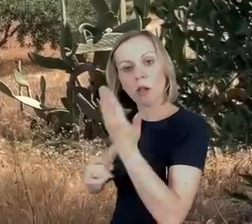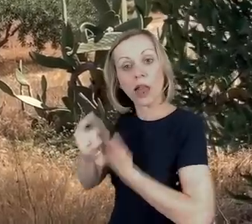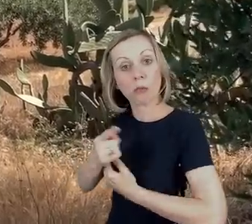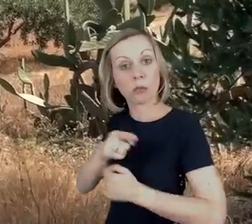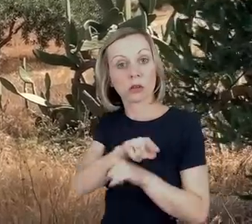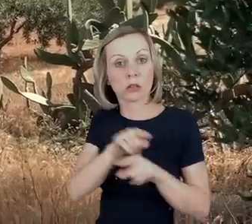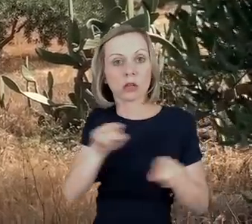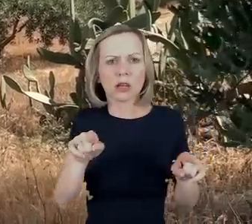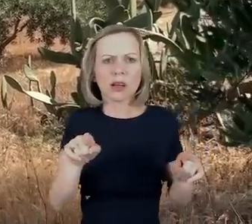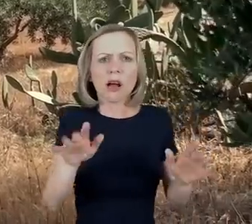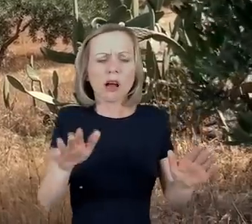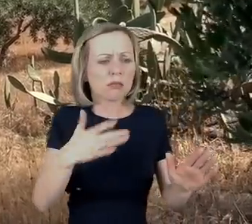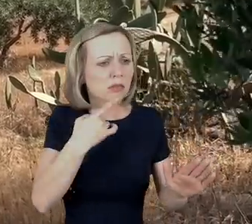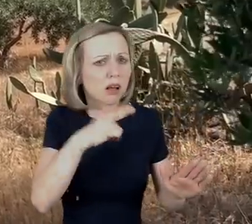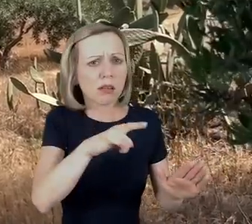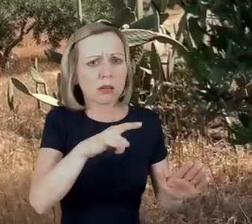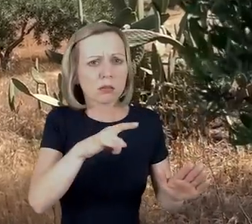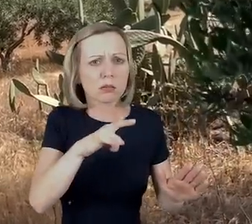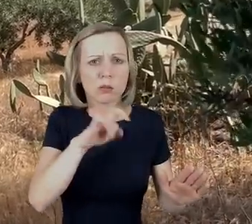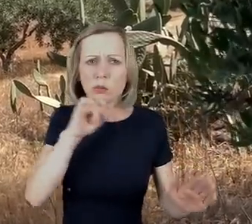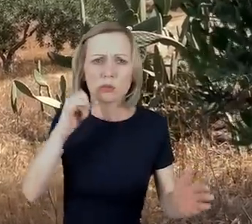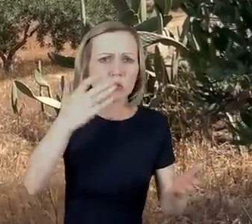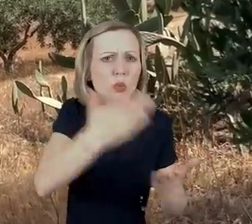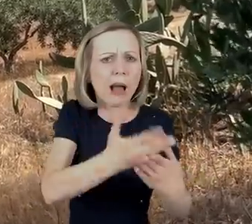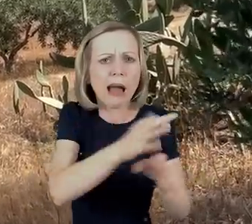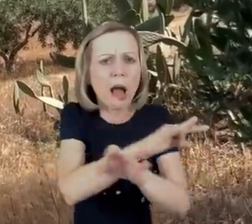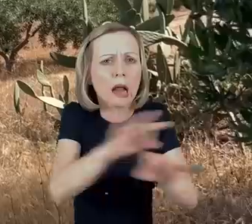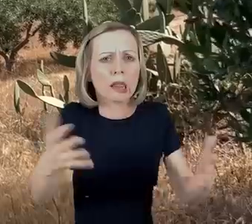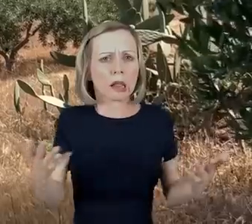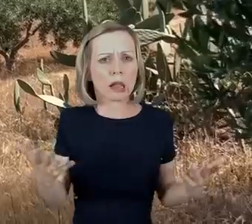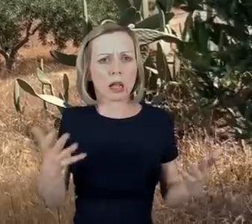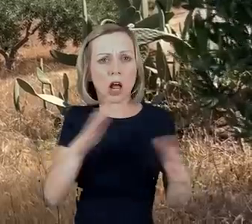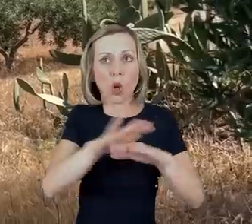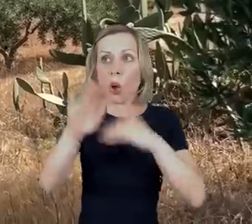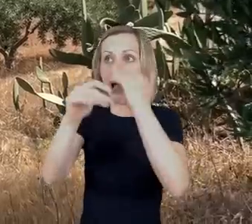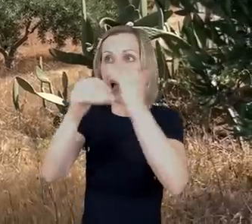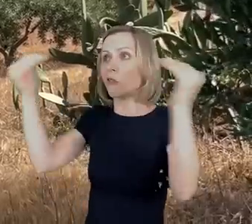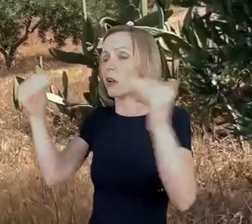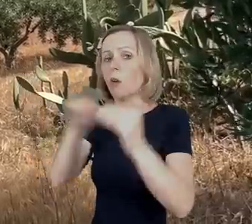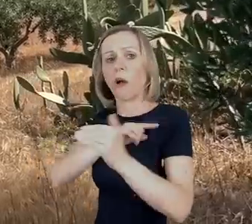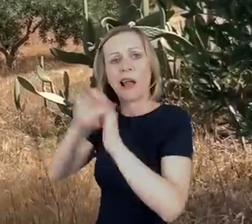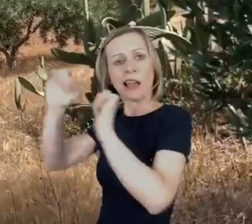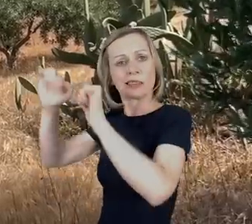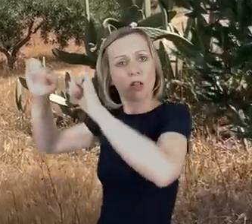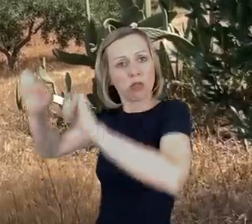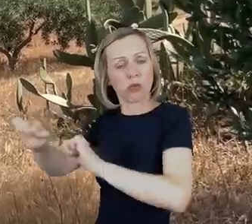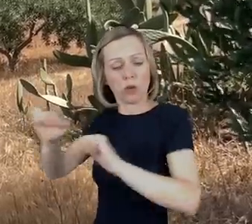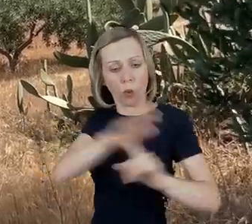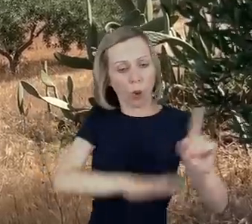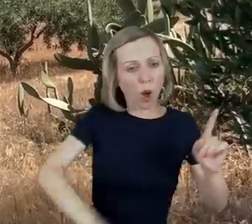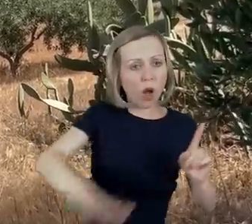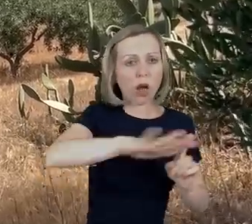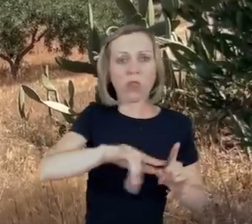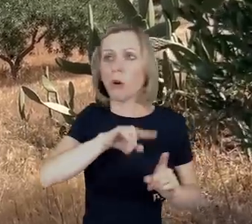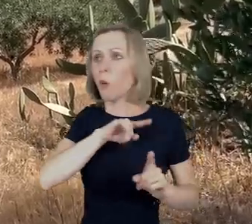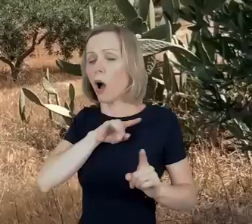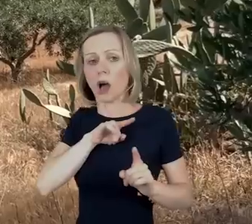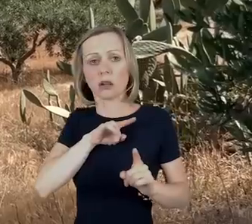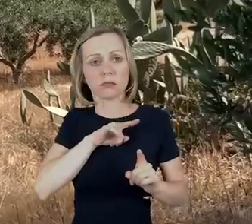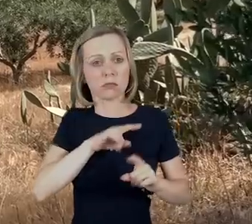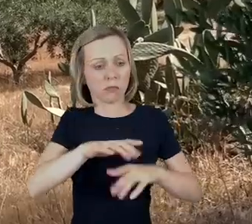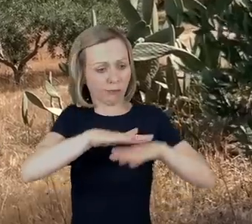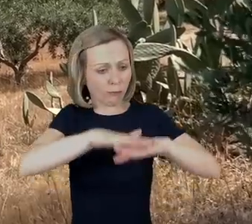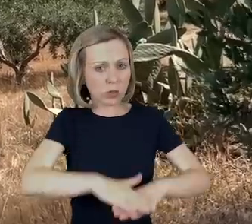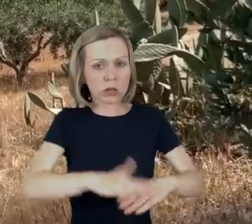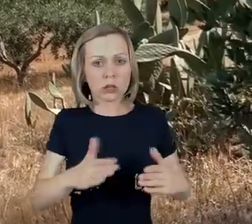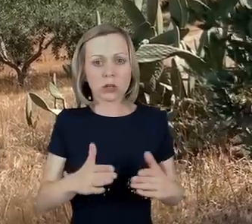Lord. But what I say to you is this, do not swear at all, either by heaven, for it is the throne of God,